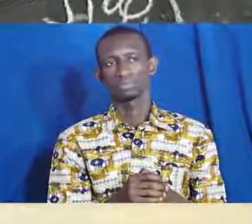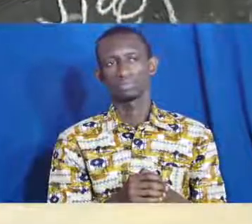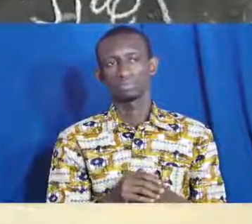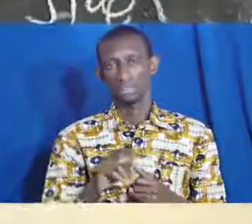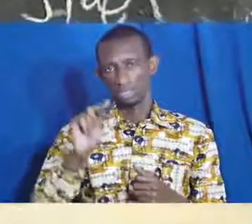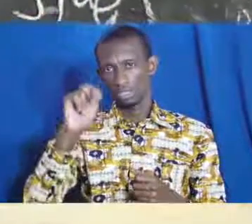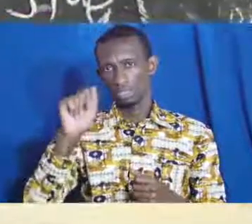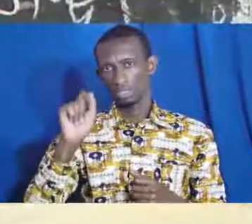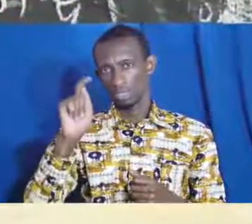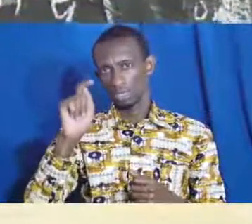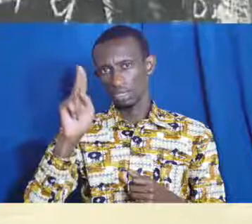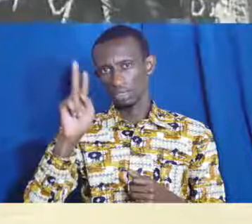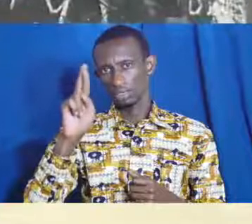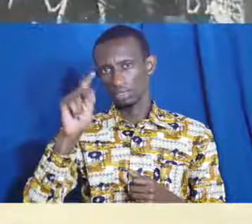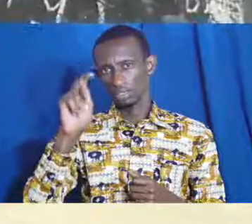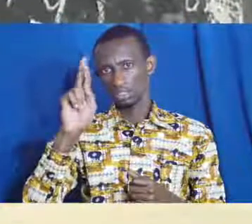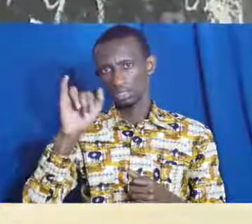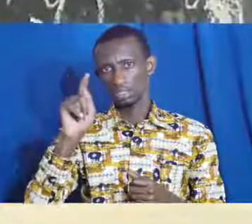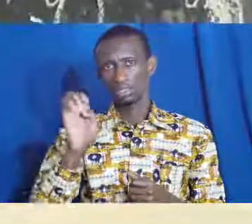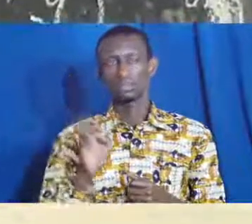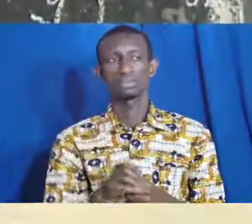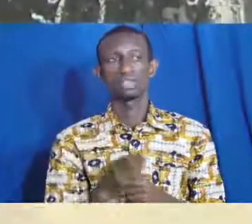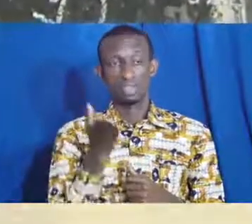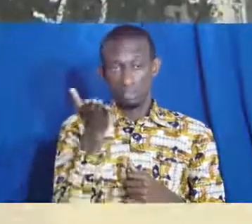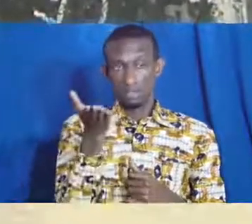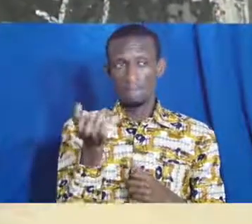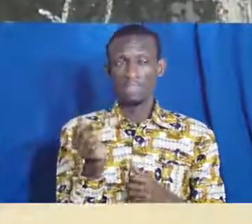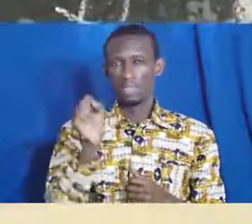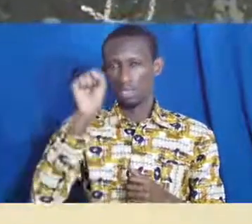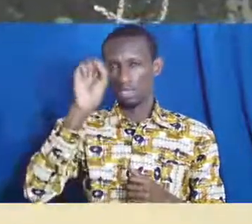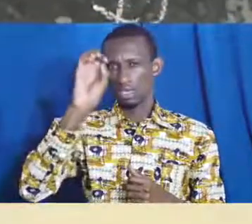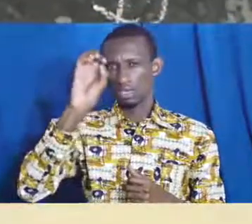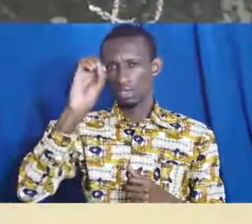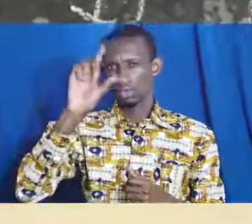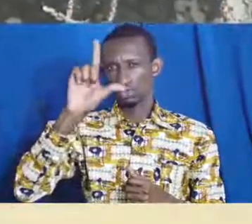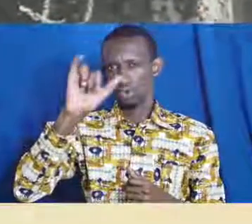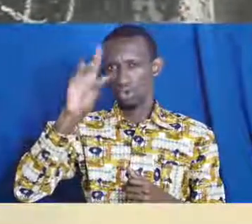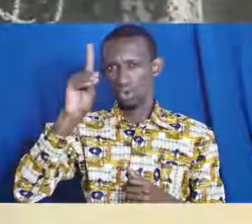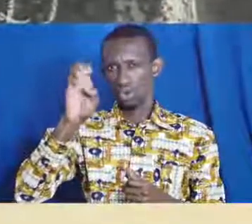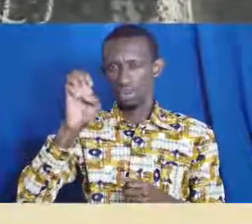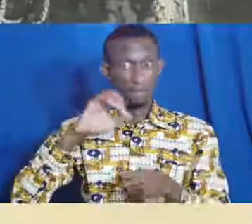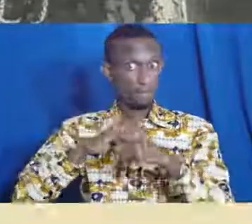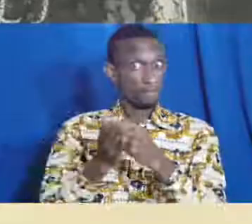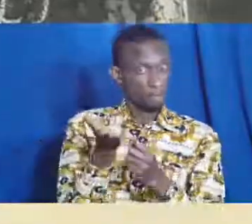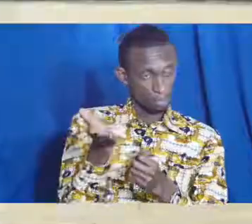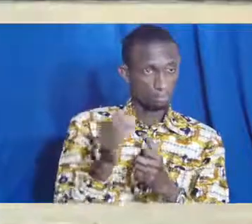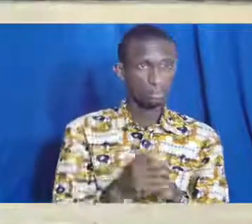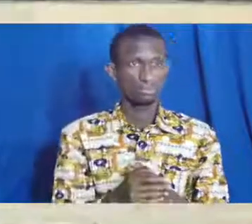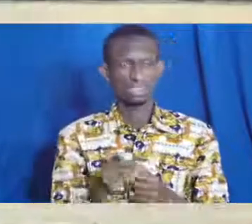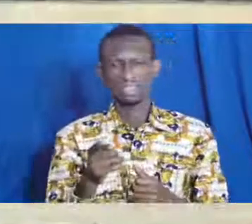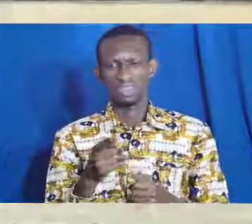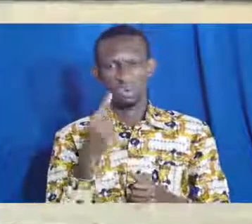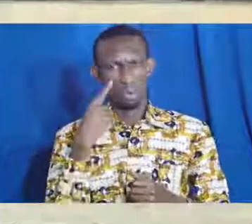potassium nitrate. So we have a solid that has been formed. This yellow precipitate, I think we have done this, we